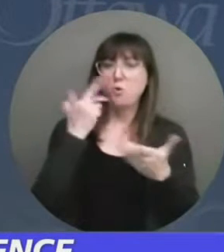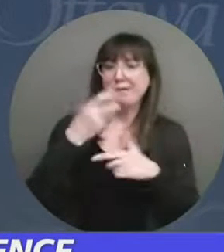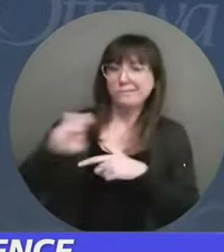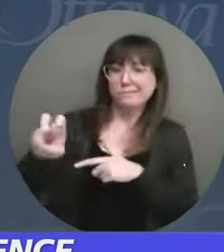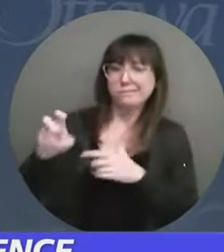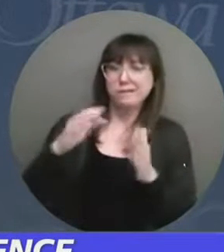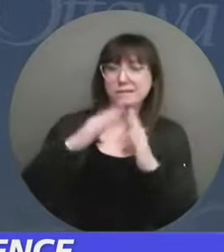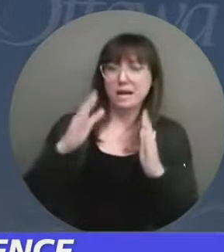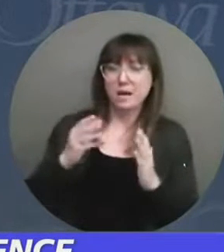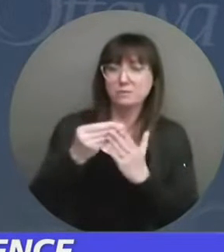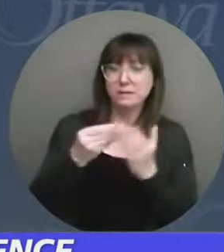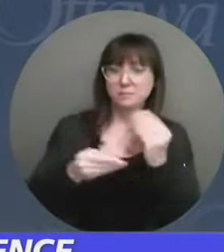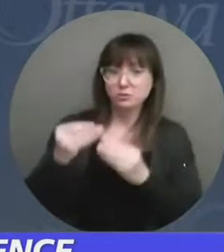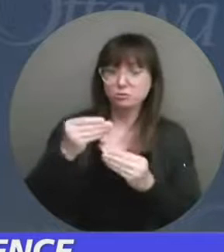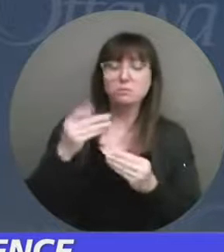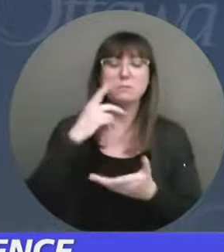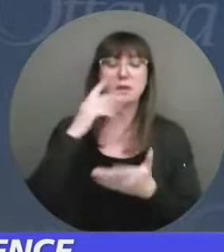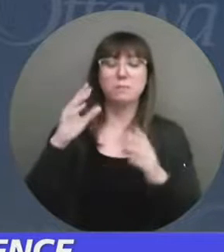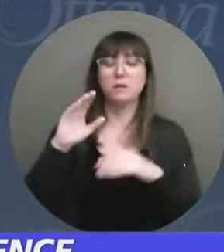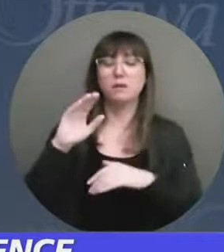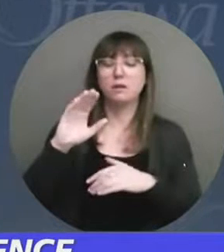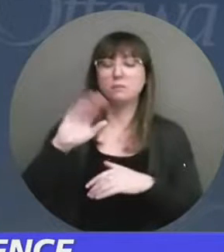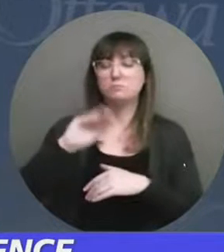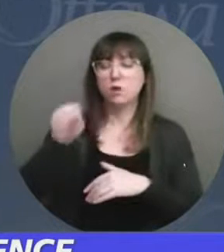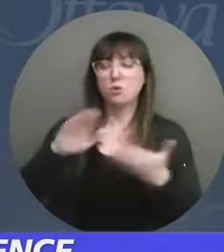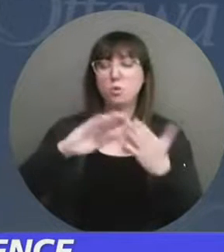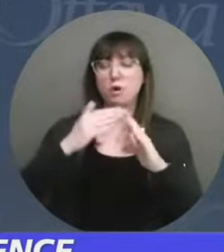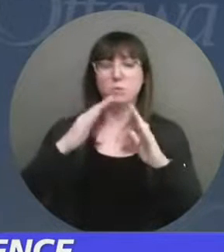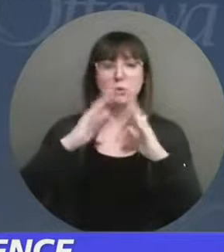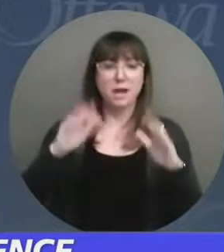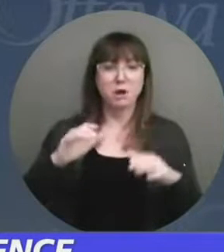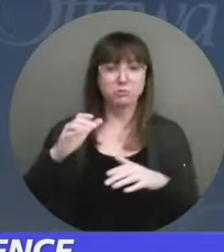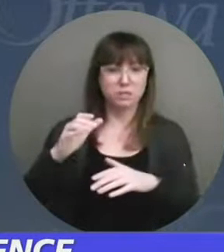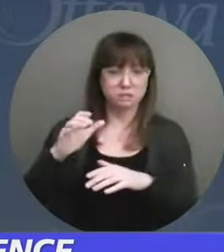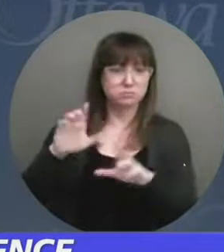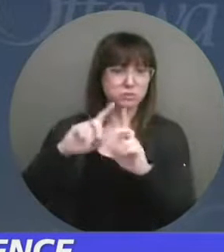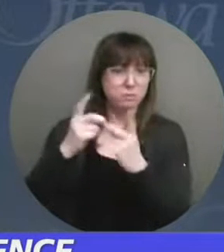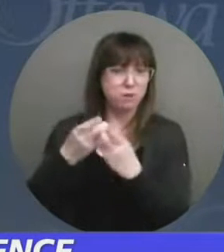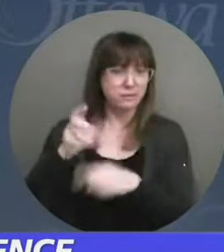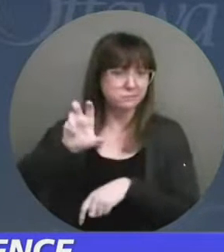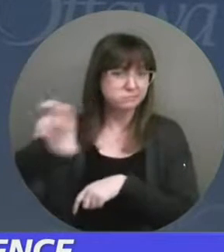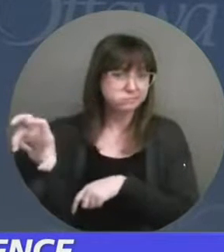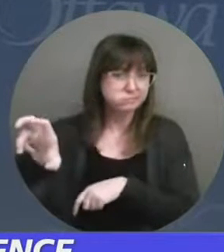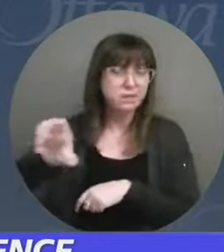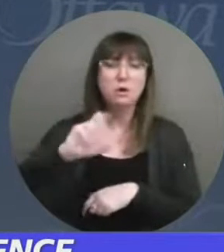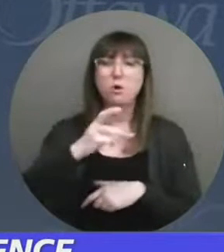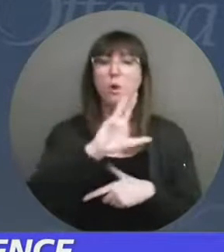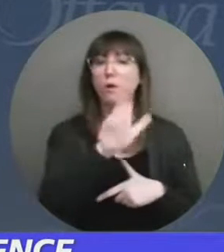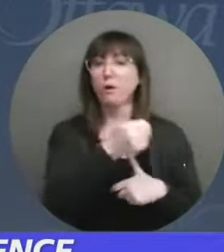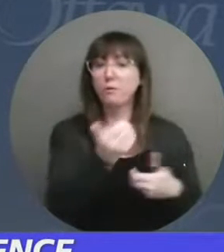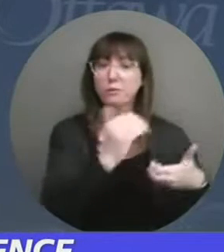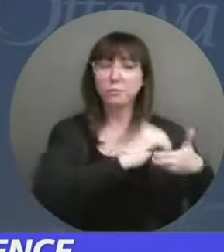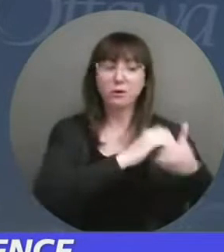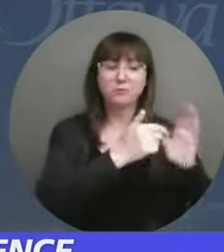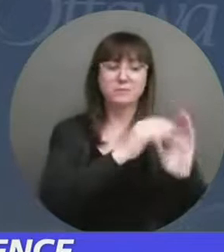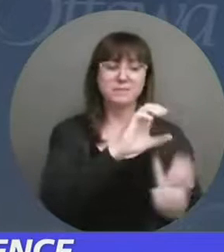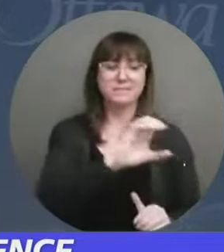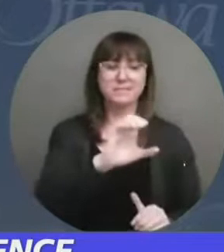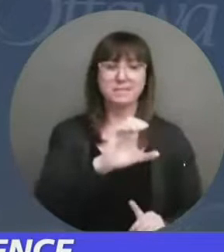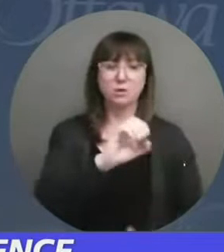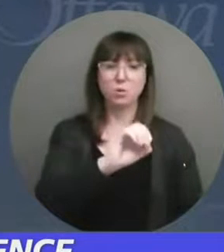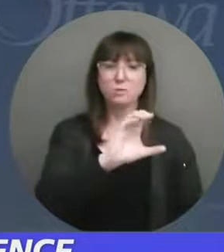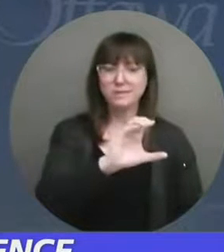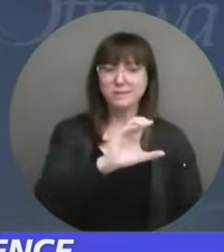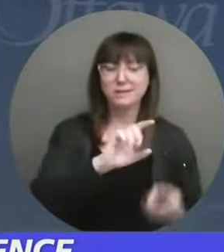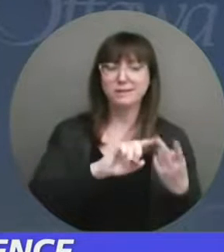housing authority, Ottawa Community Housing, to build new units, or it could go to one of our housing partners like CCOC or Nepean Housing